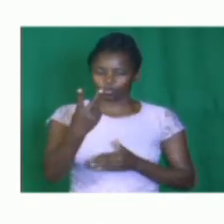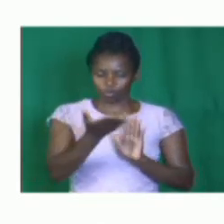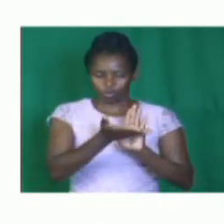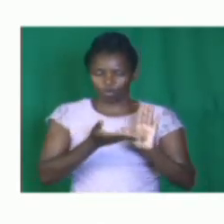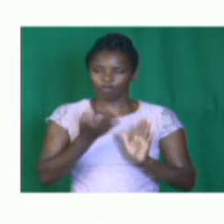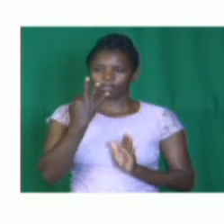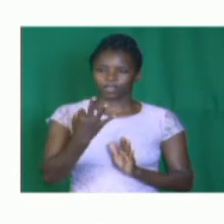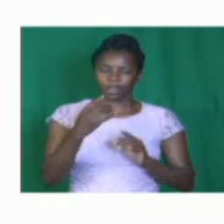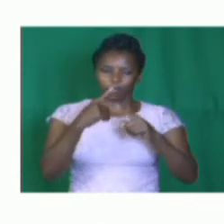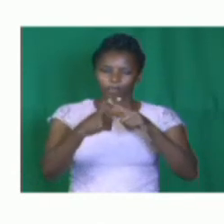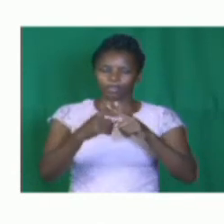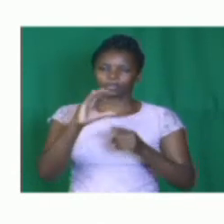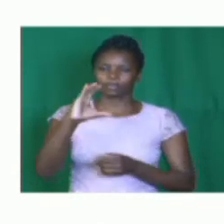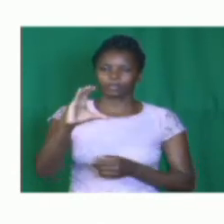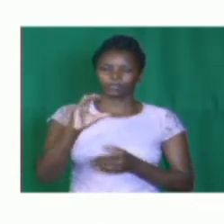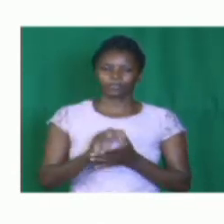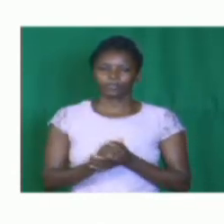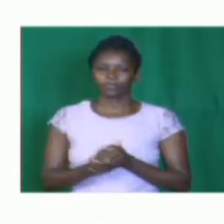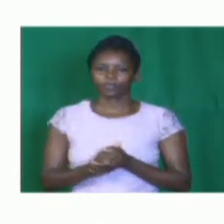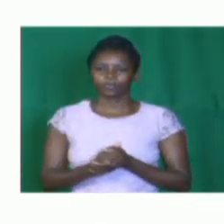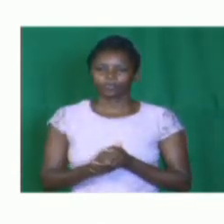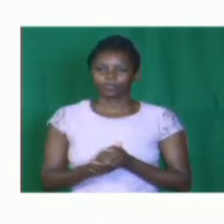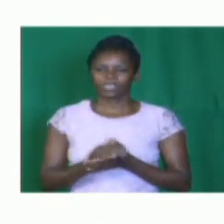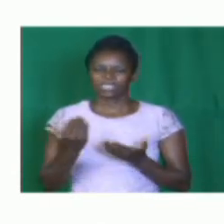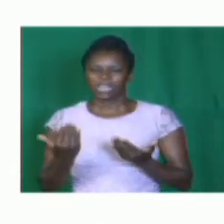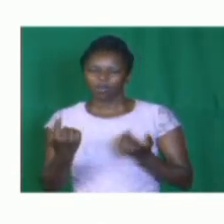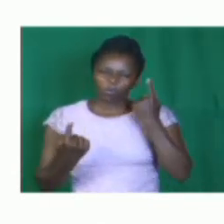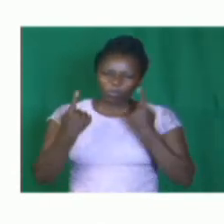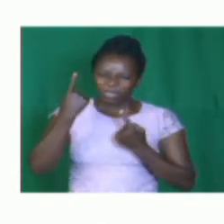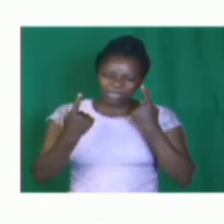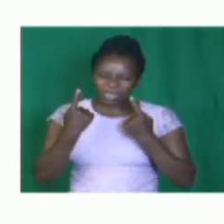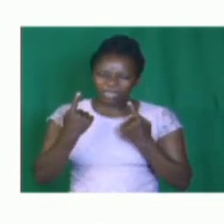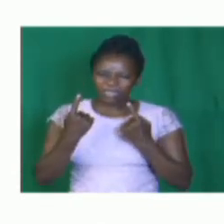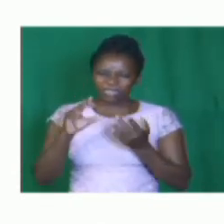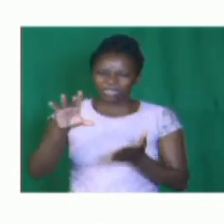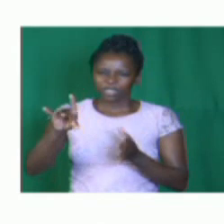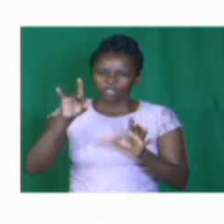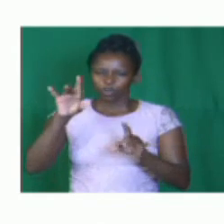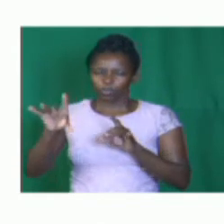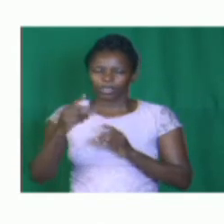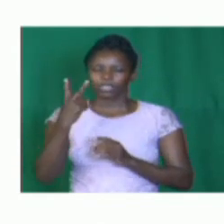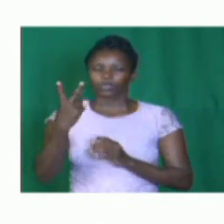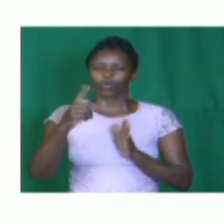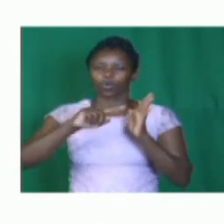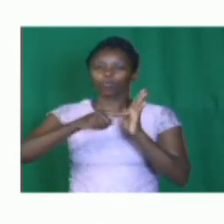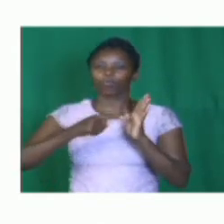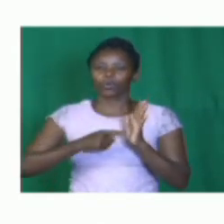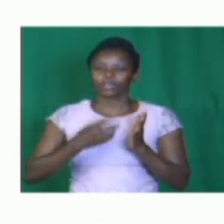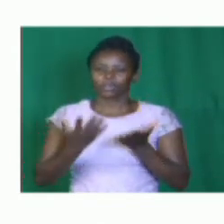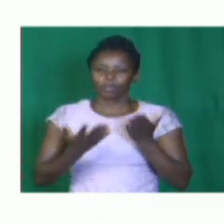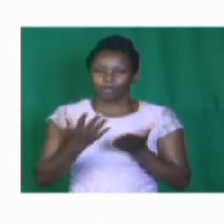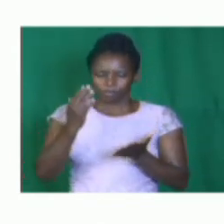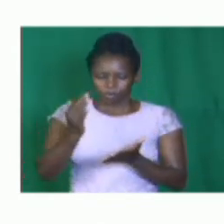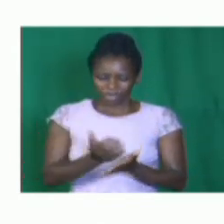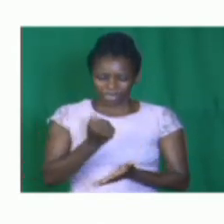-2/3x plus c, and then we decide to pick just one of the 2 points that we were given. Let us take this